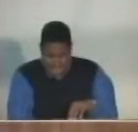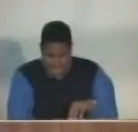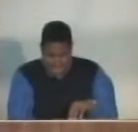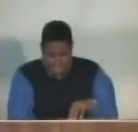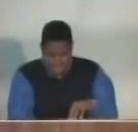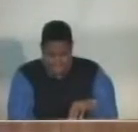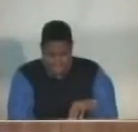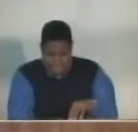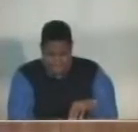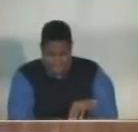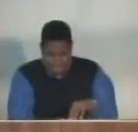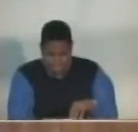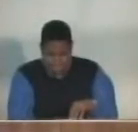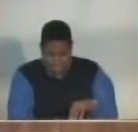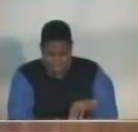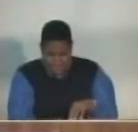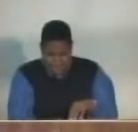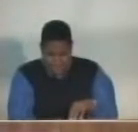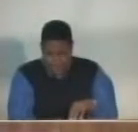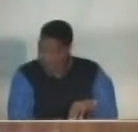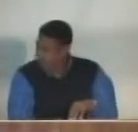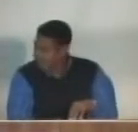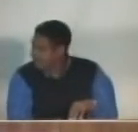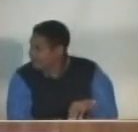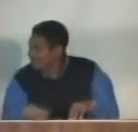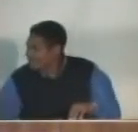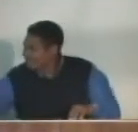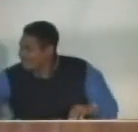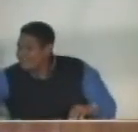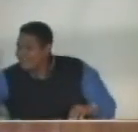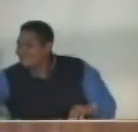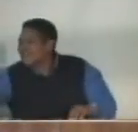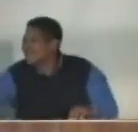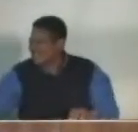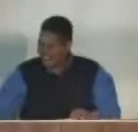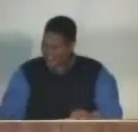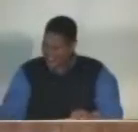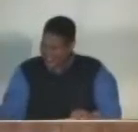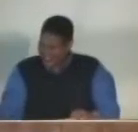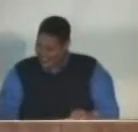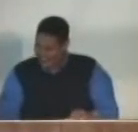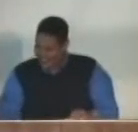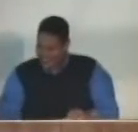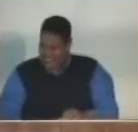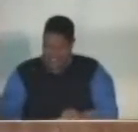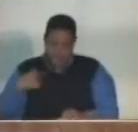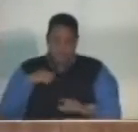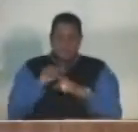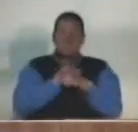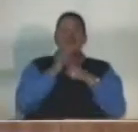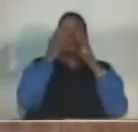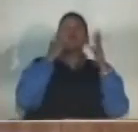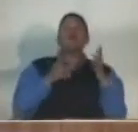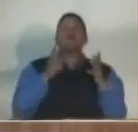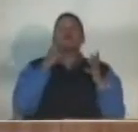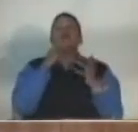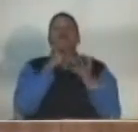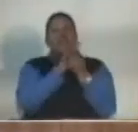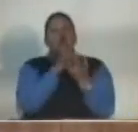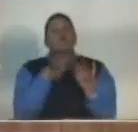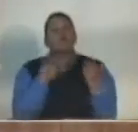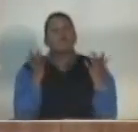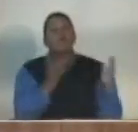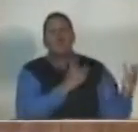We've been training persons for the BPO industry, and we intend to do much more on this.